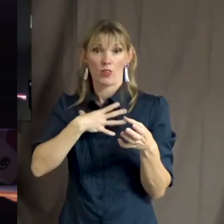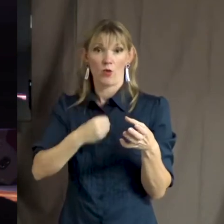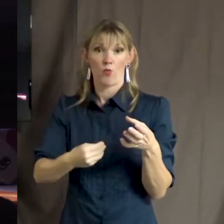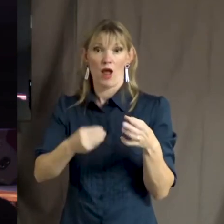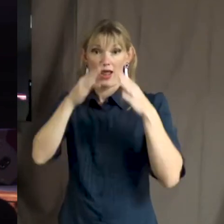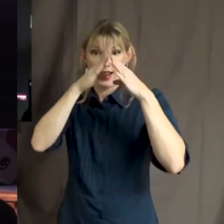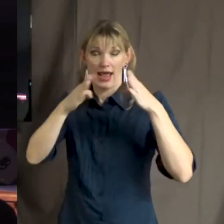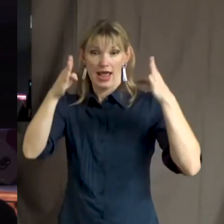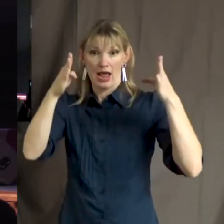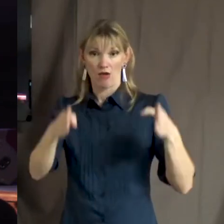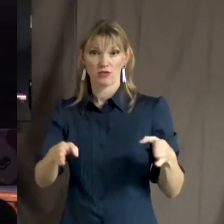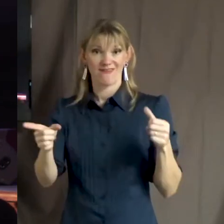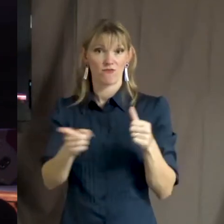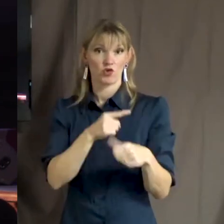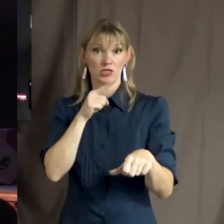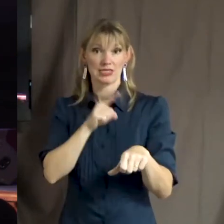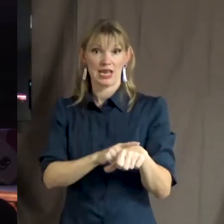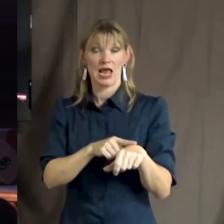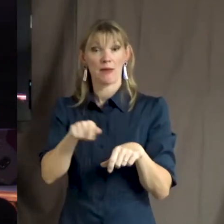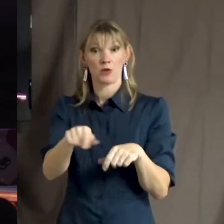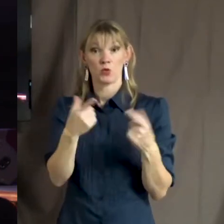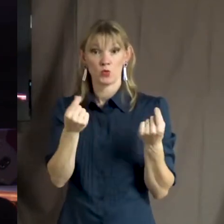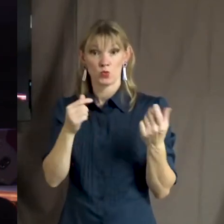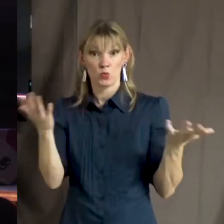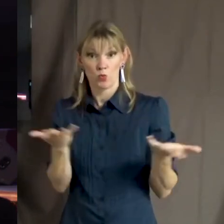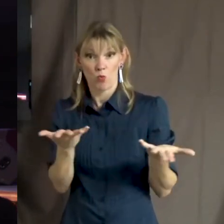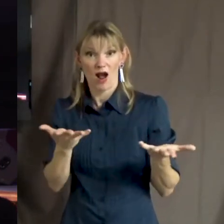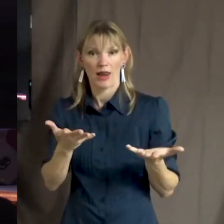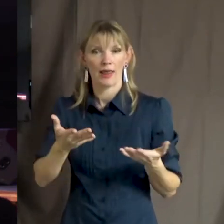first time. They picketed.